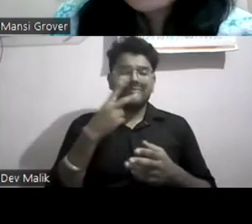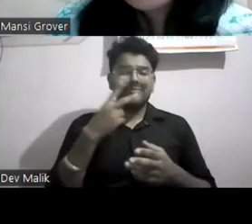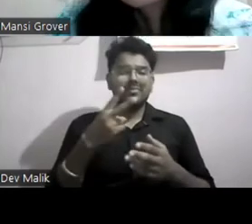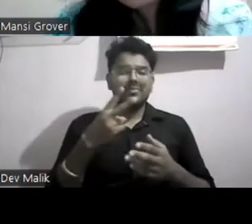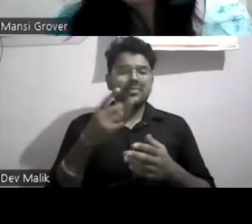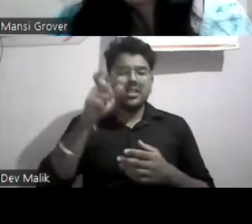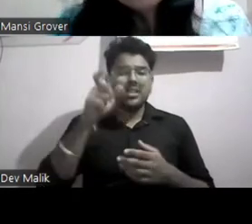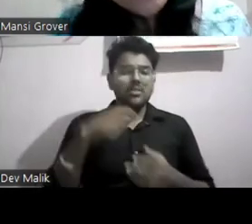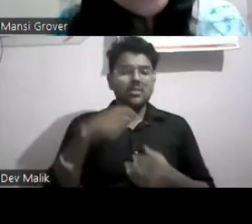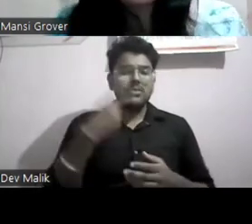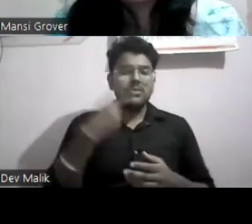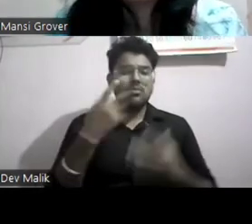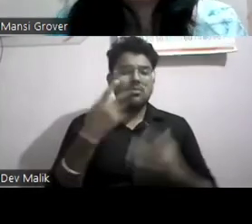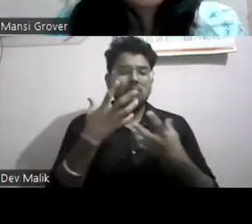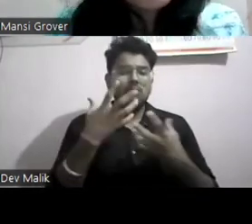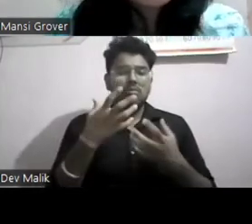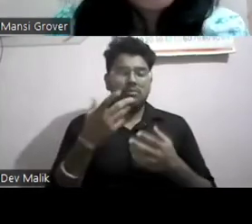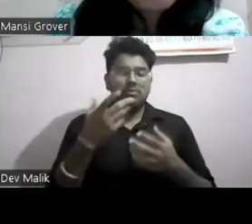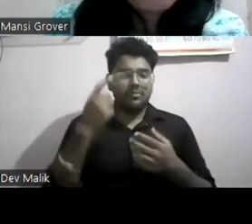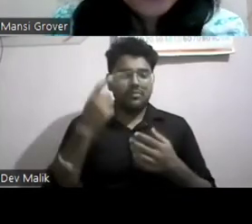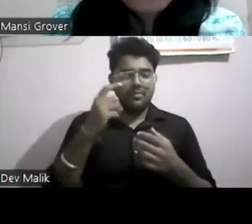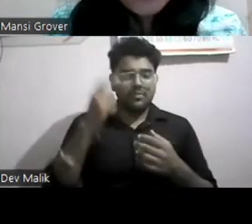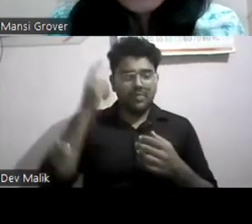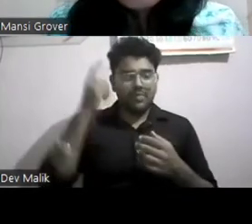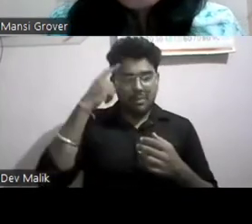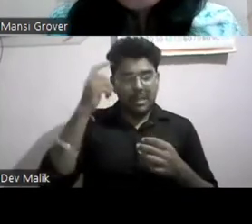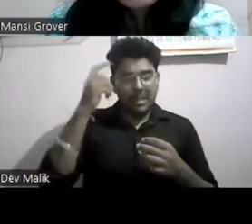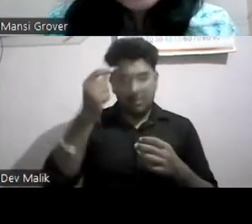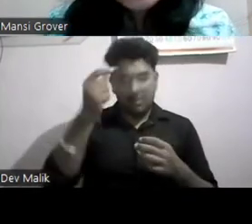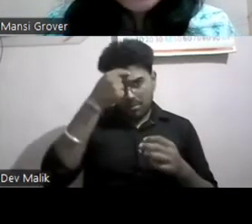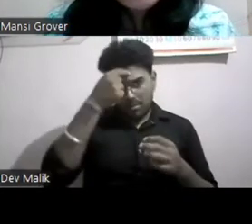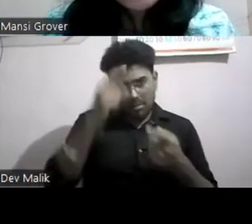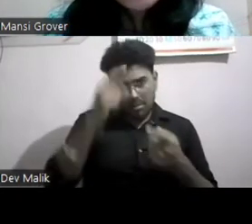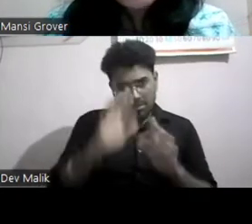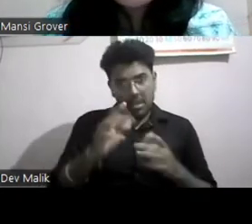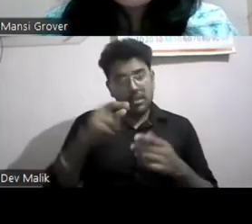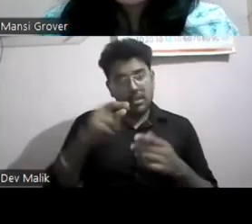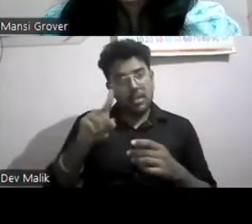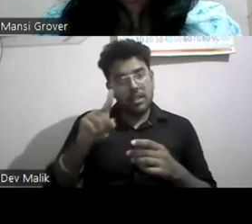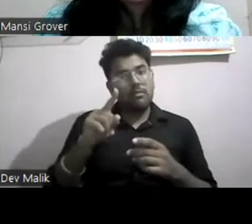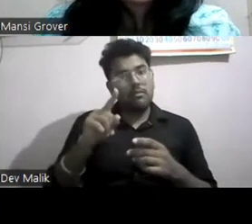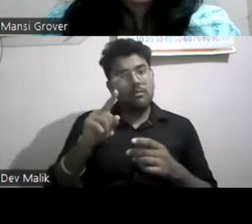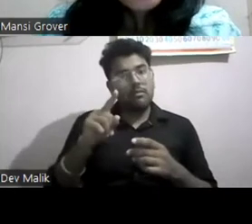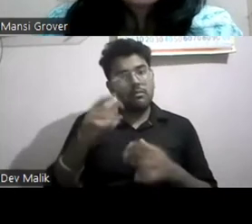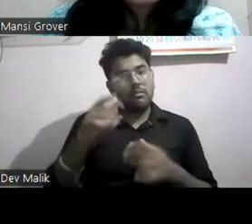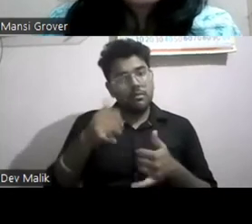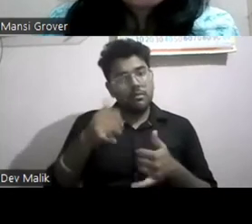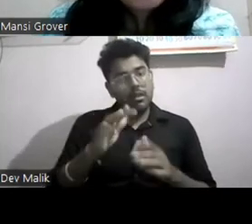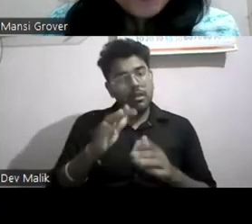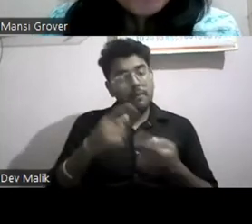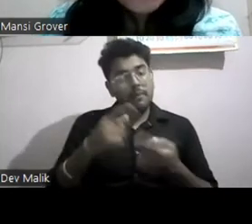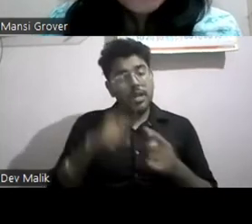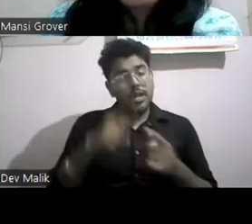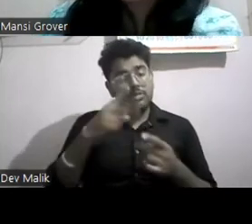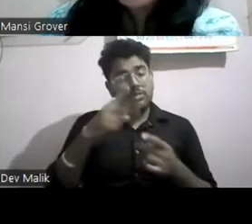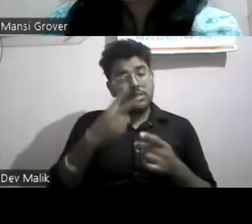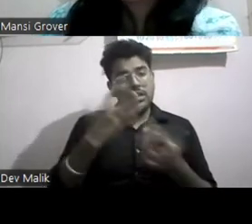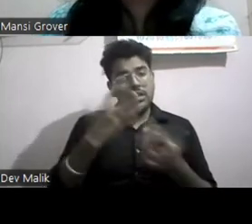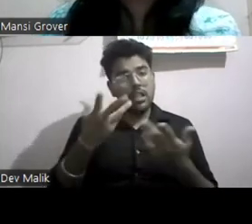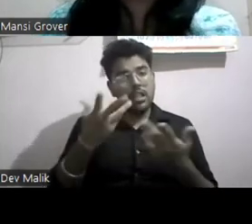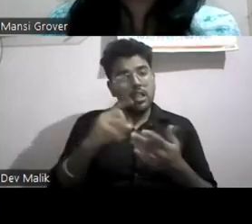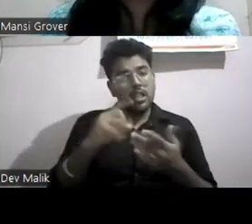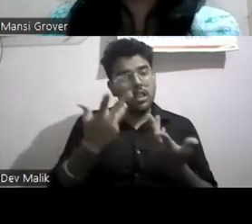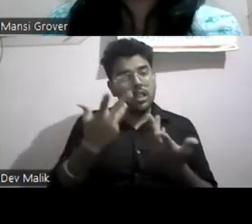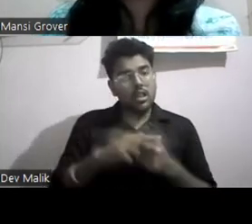Down syndrome playing himself in the film. But again, you would see, now the kind of problems that you